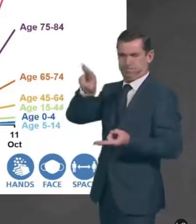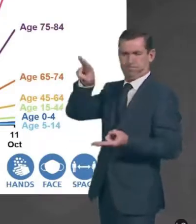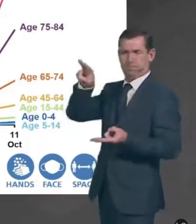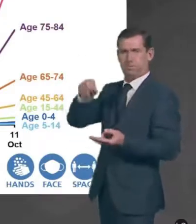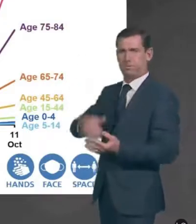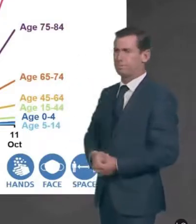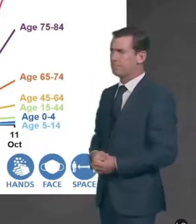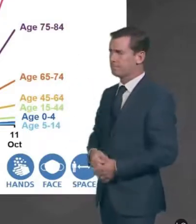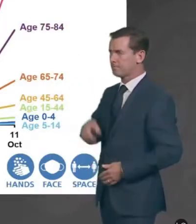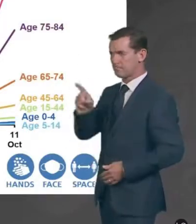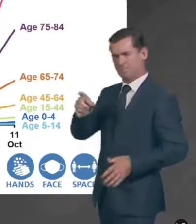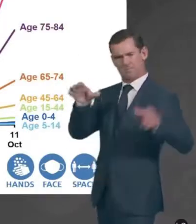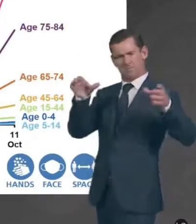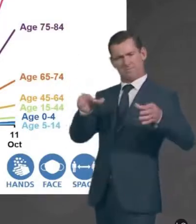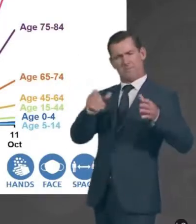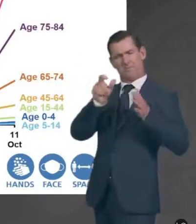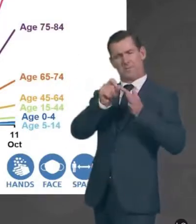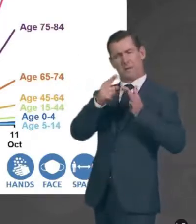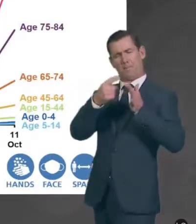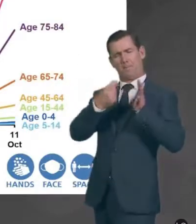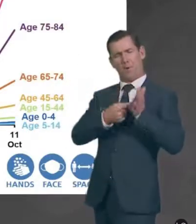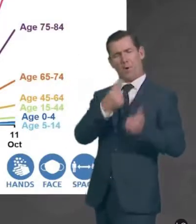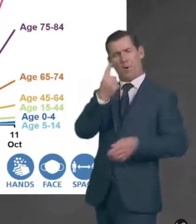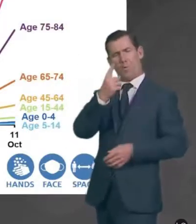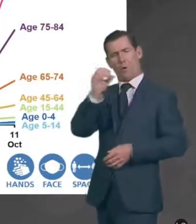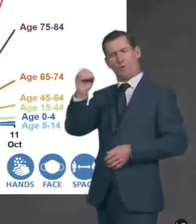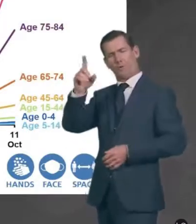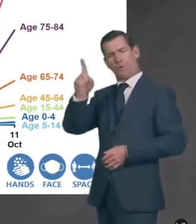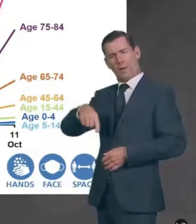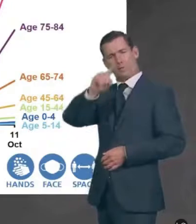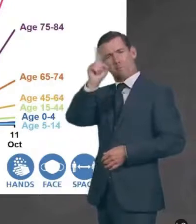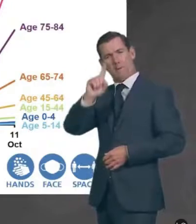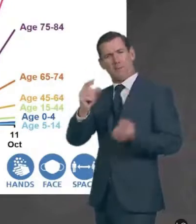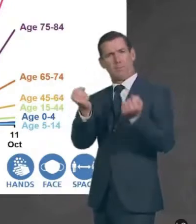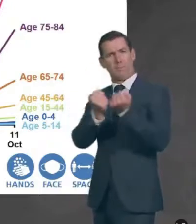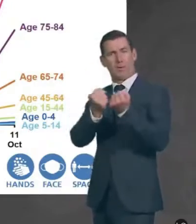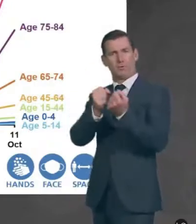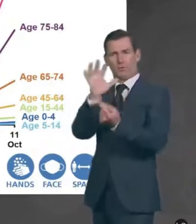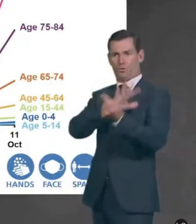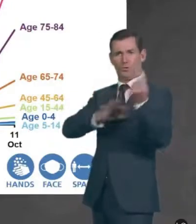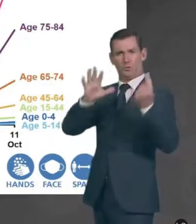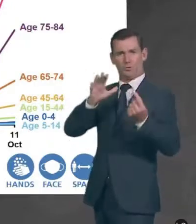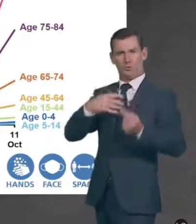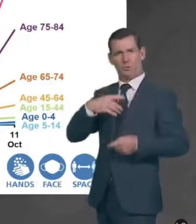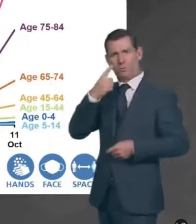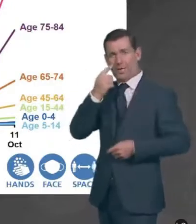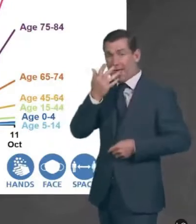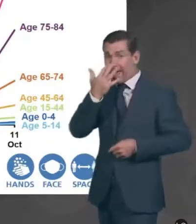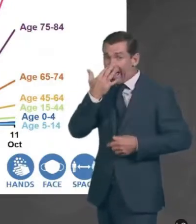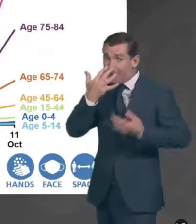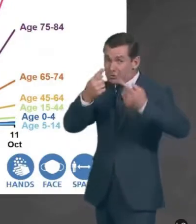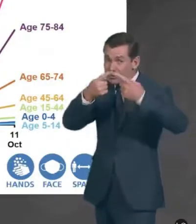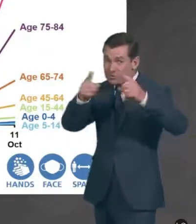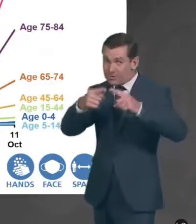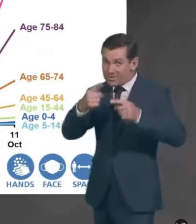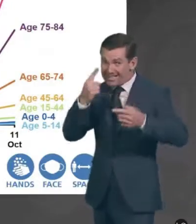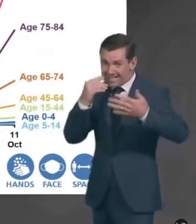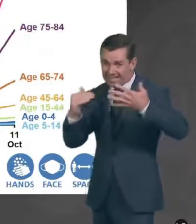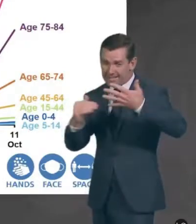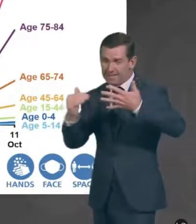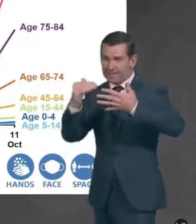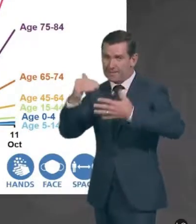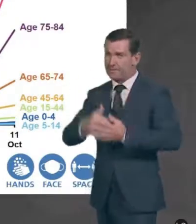from July through to October, split out by age. And you can see that there is an increase across most age